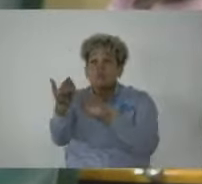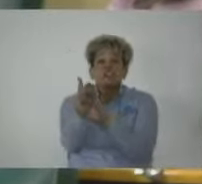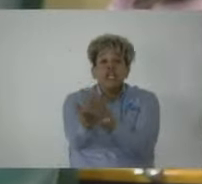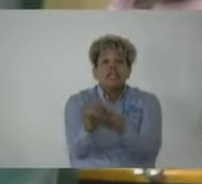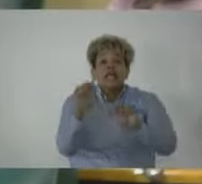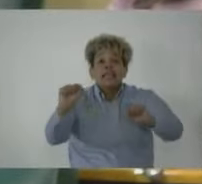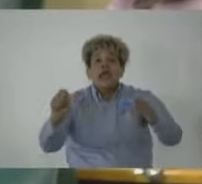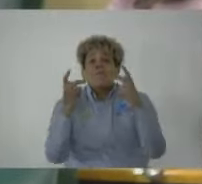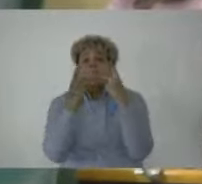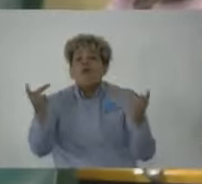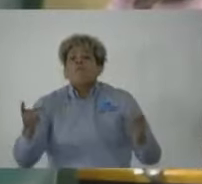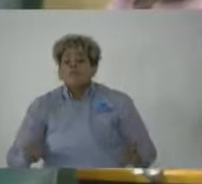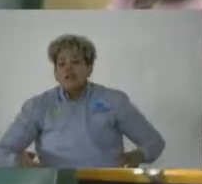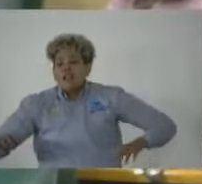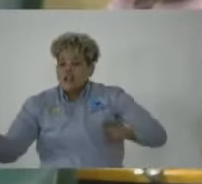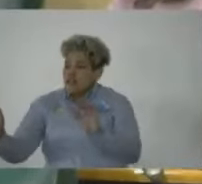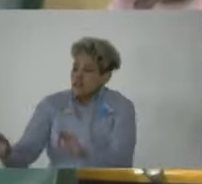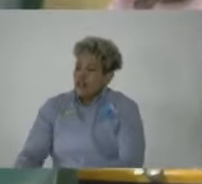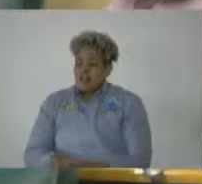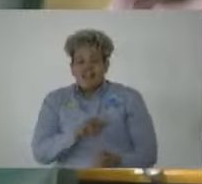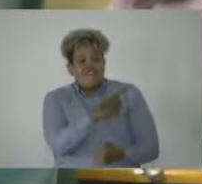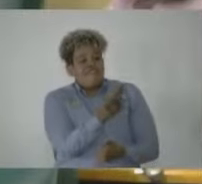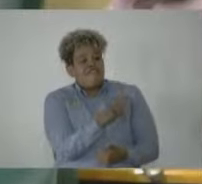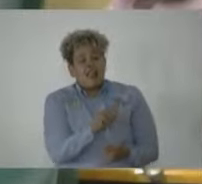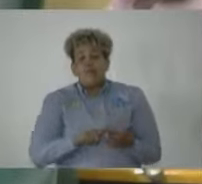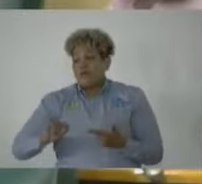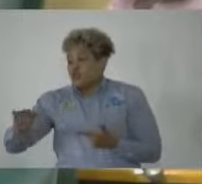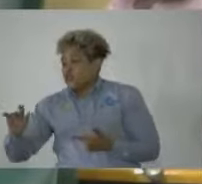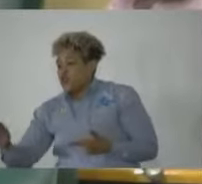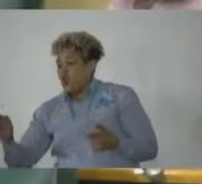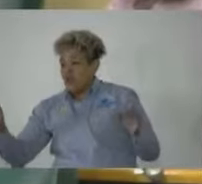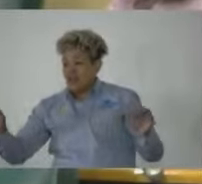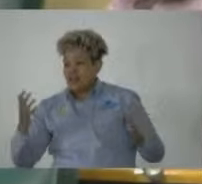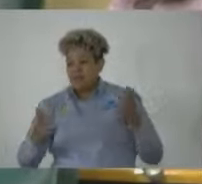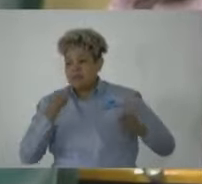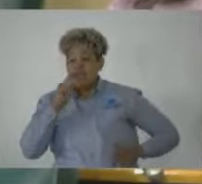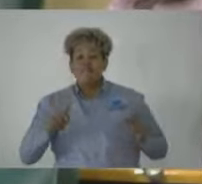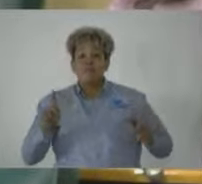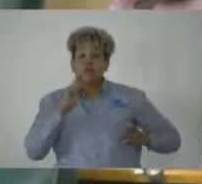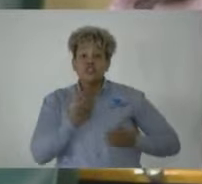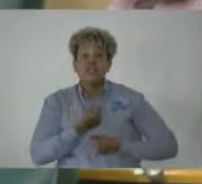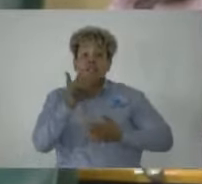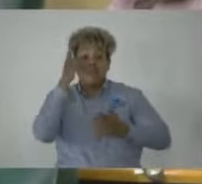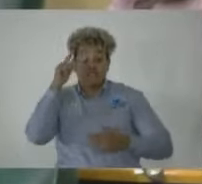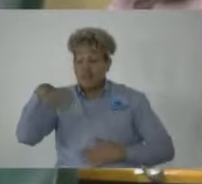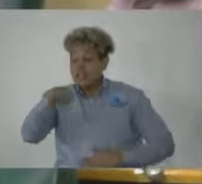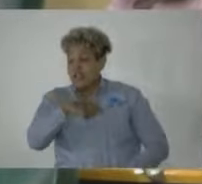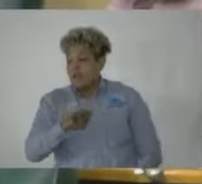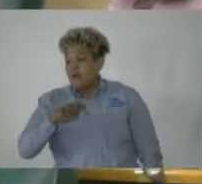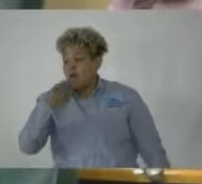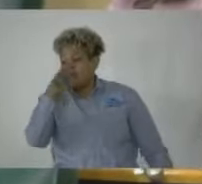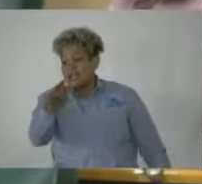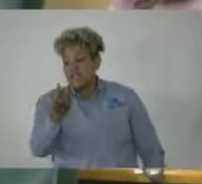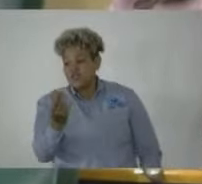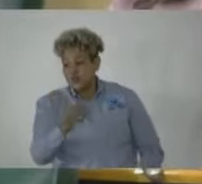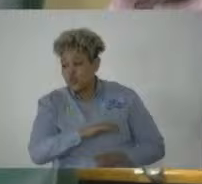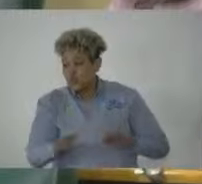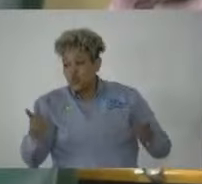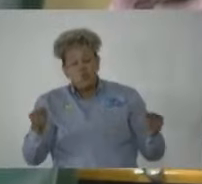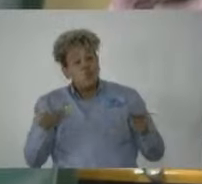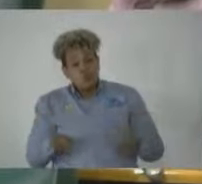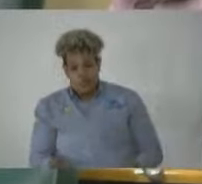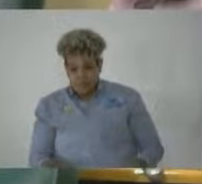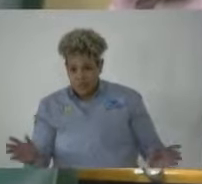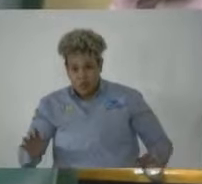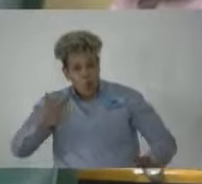can publicly emasculate Philip and Julian. They may not have people to speak up for them, but let me tell you this. Don't touch Juliet.